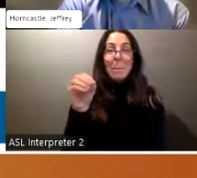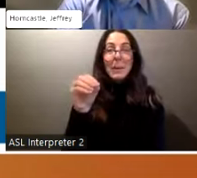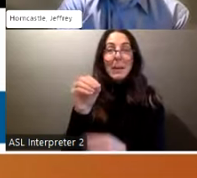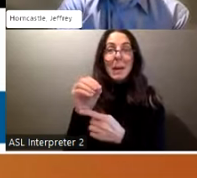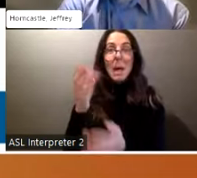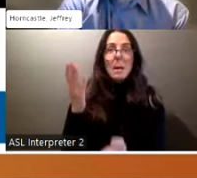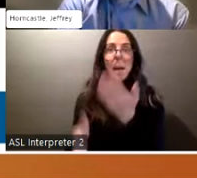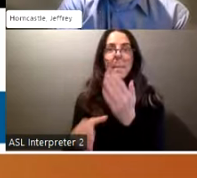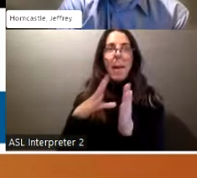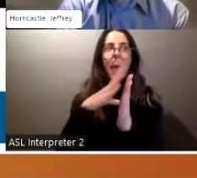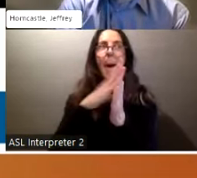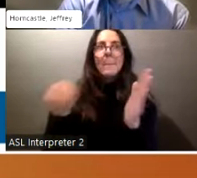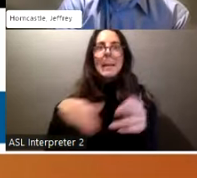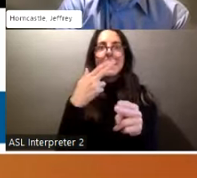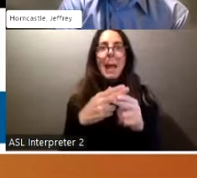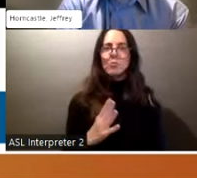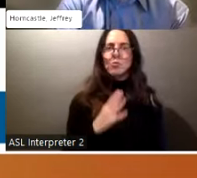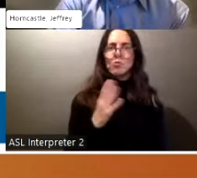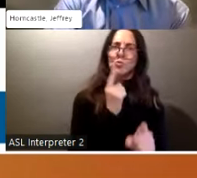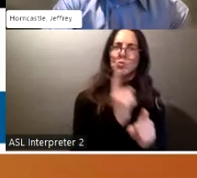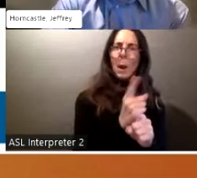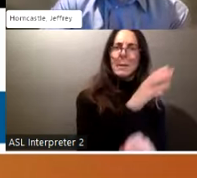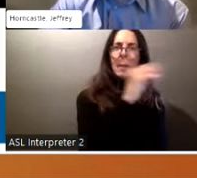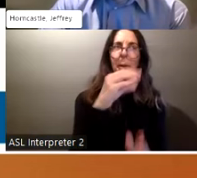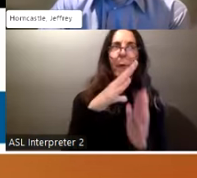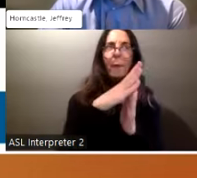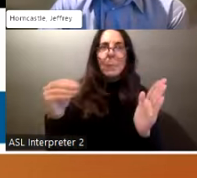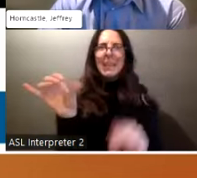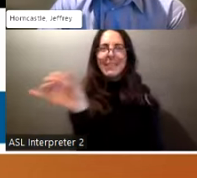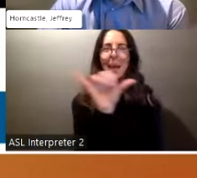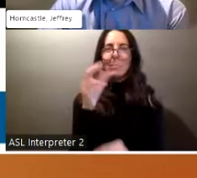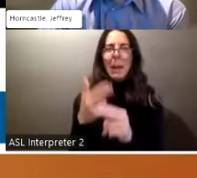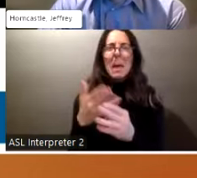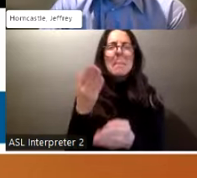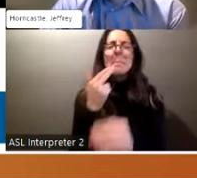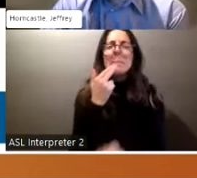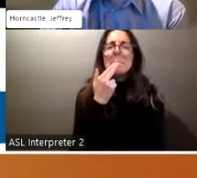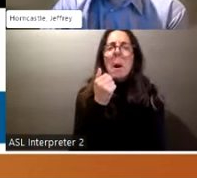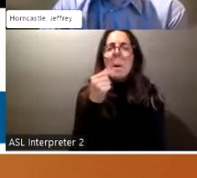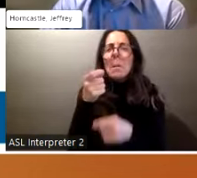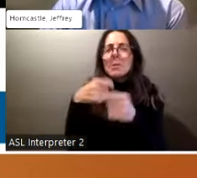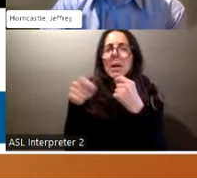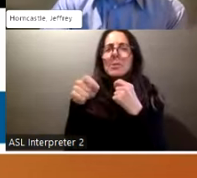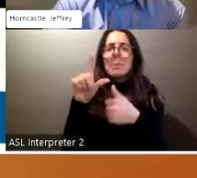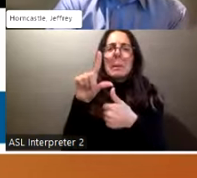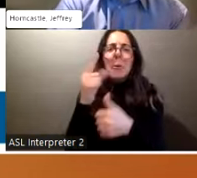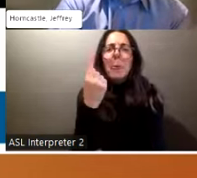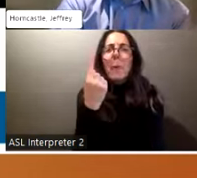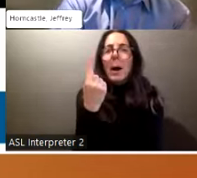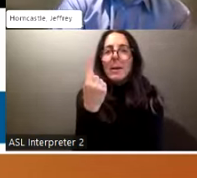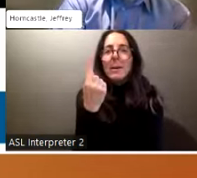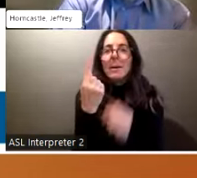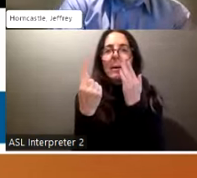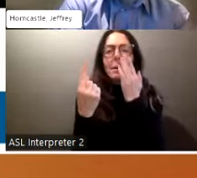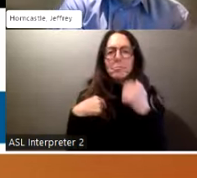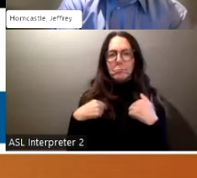of a legitimate company. So they may alter, the one letter in the domain name,